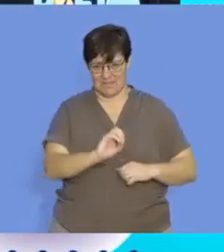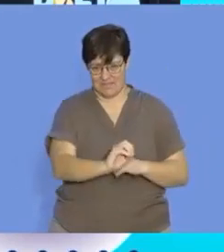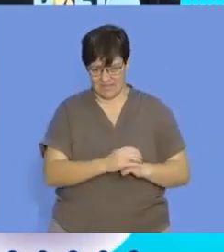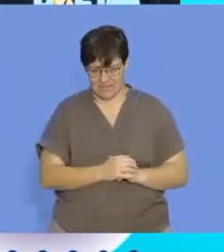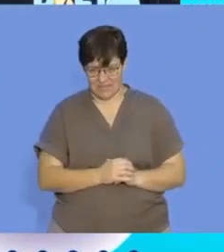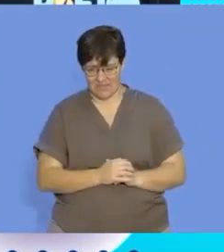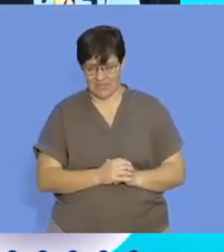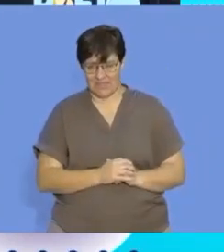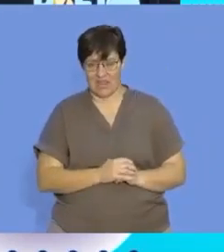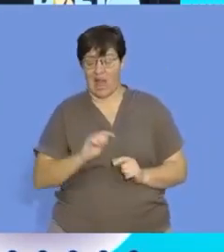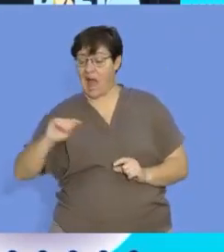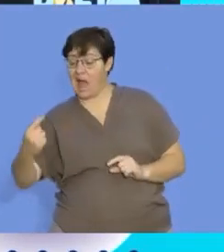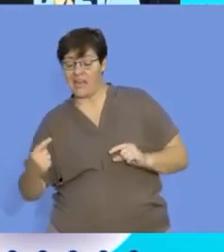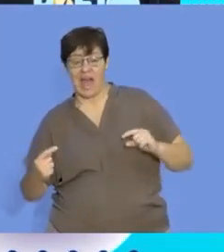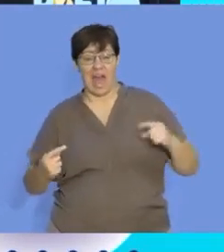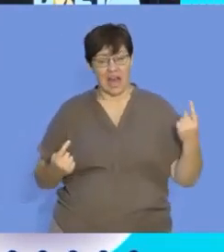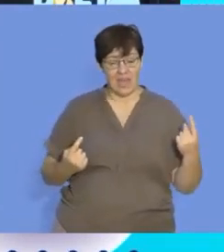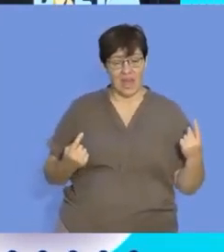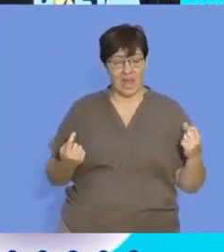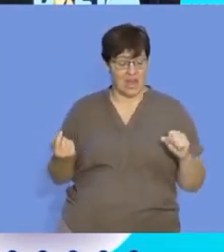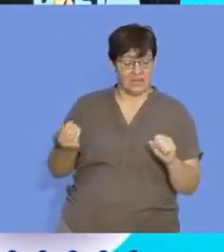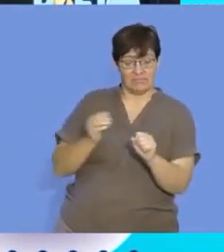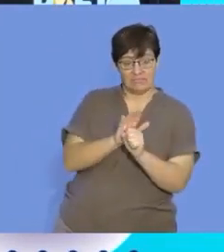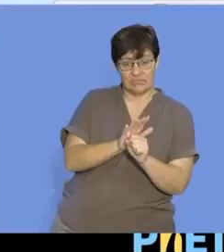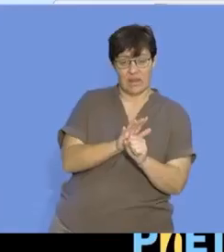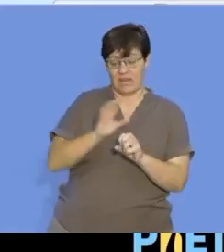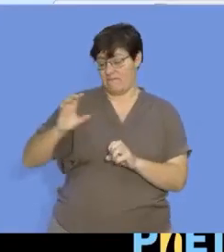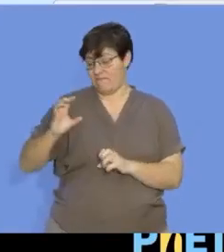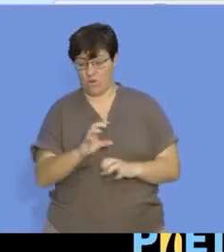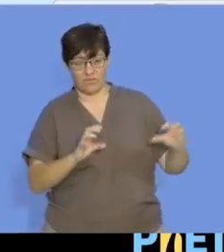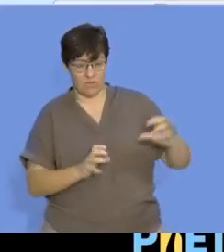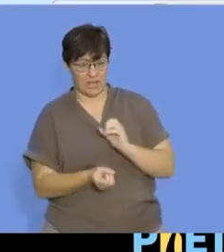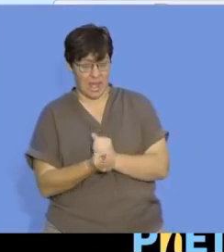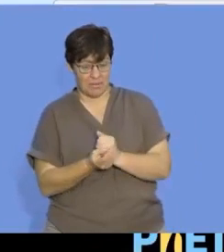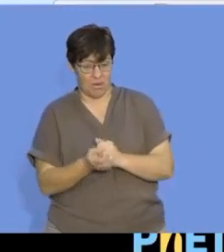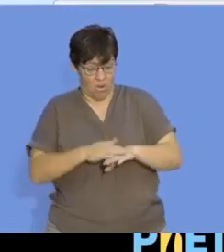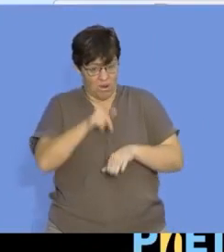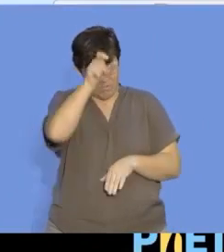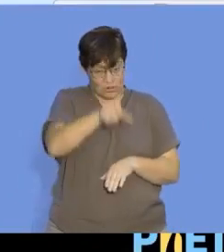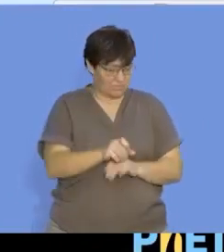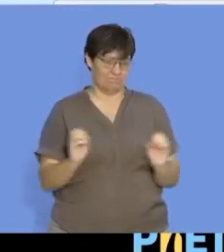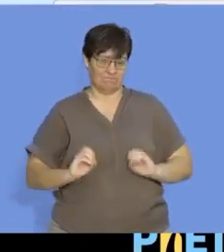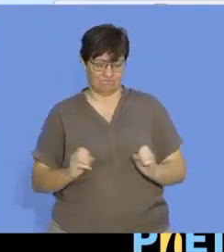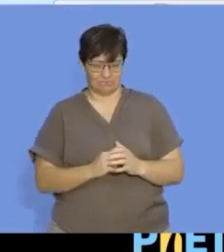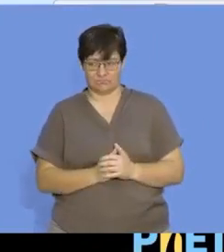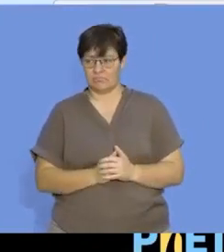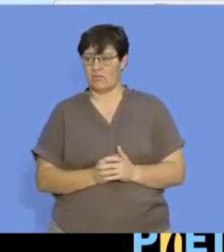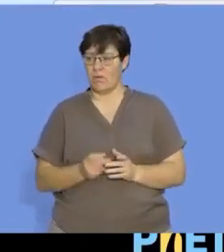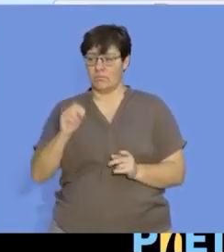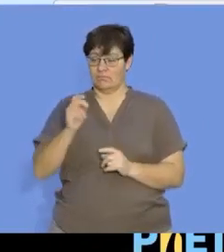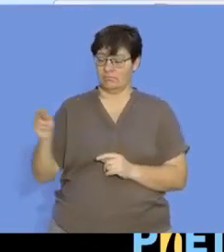allowing any other forces to act on my skateboarder. So let's put the skateboarder onto the